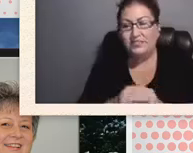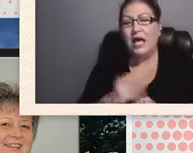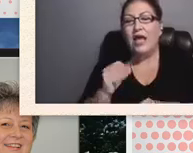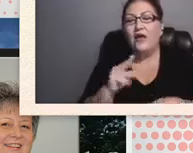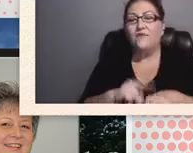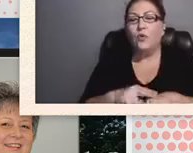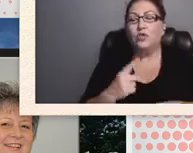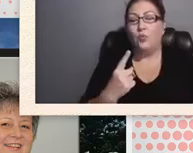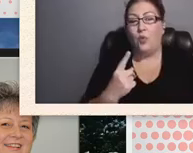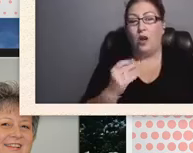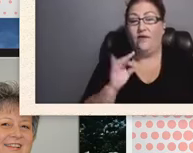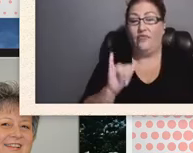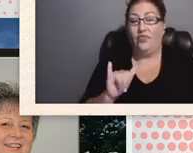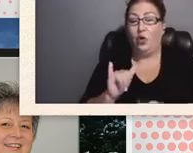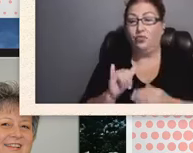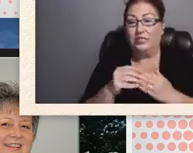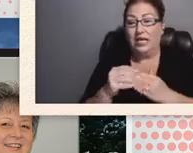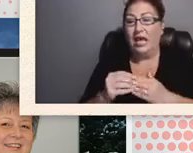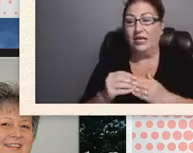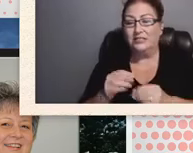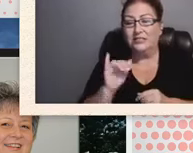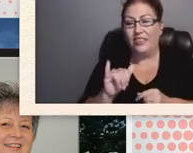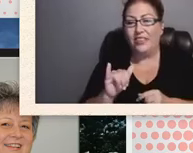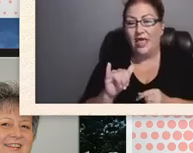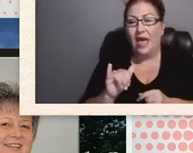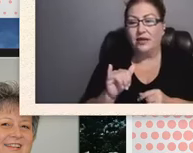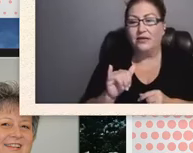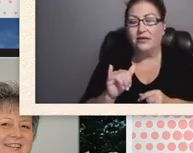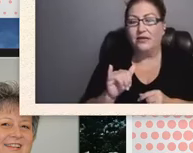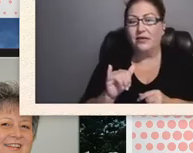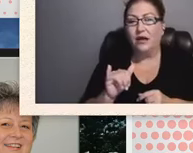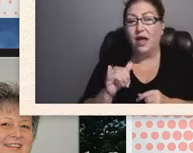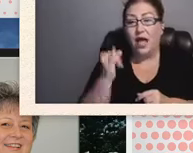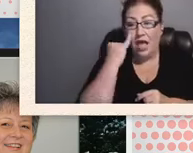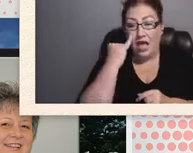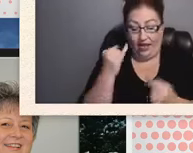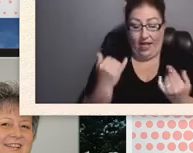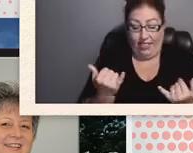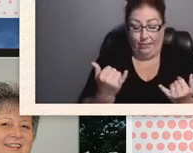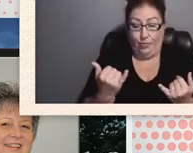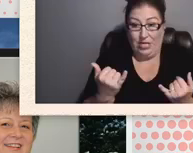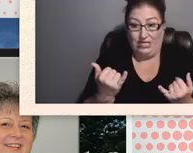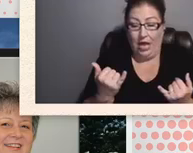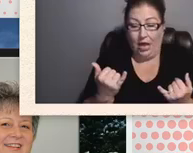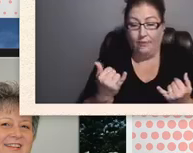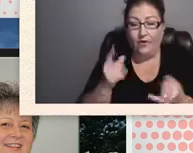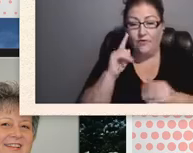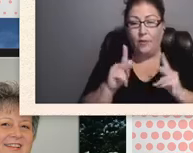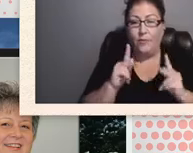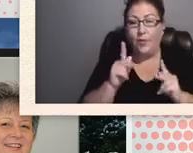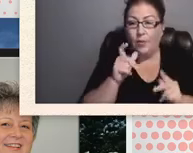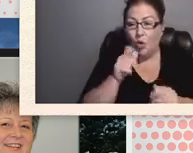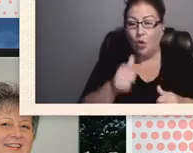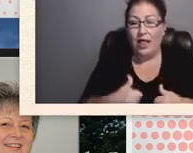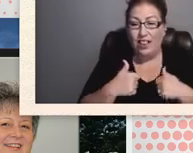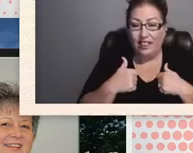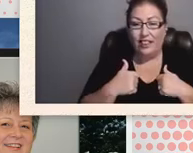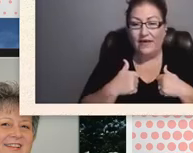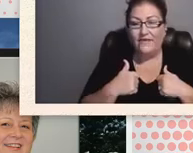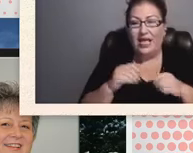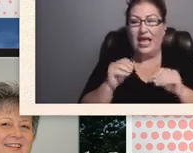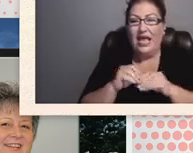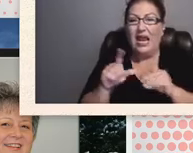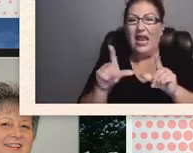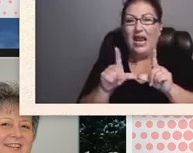those guidances is that at the present time, for people that are living in our licensed home, we